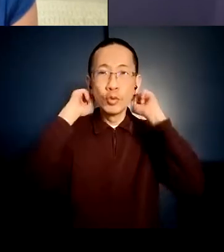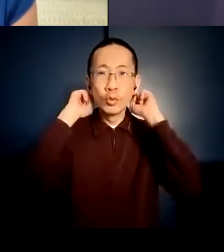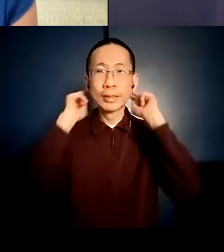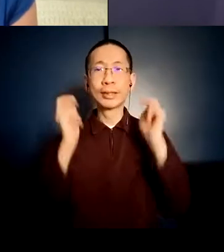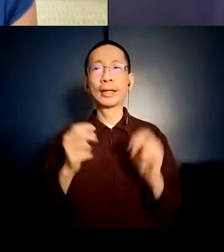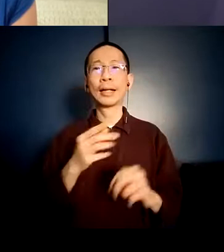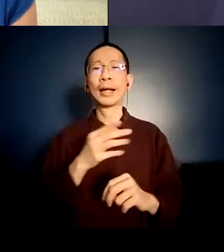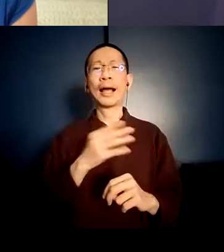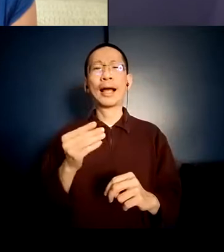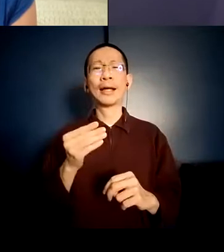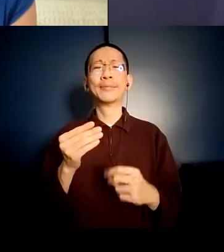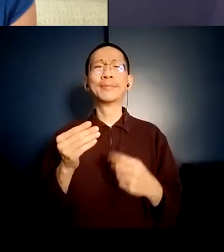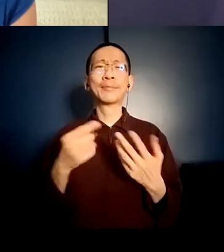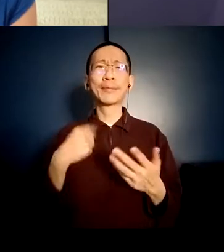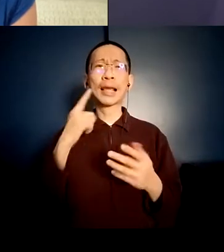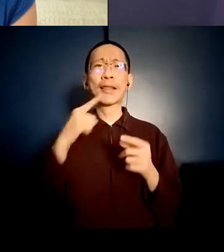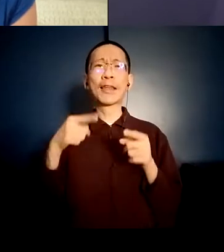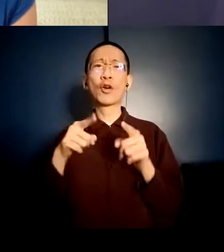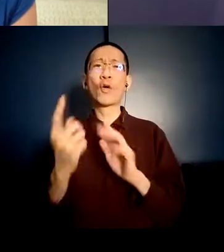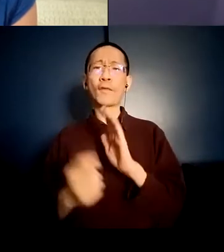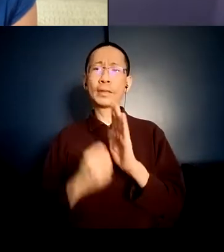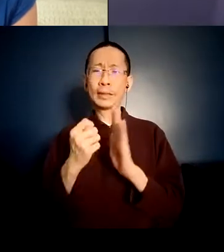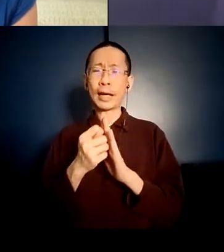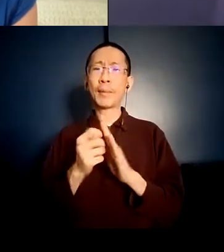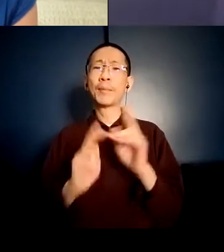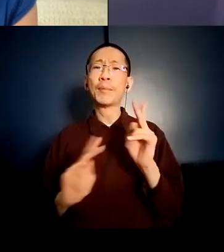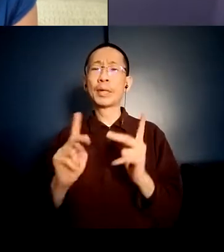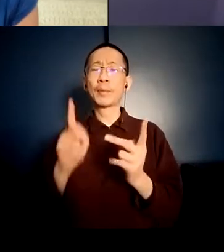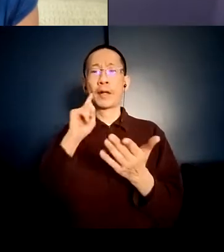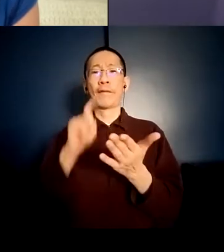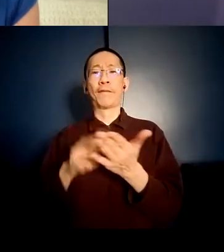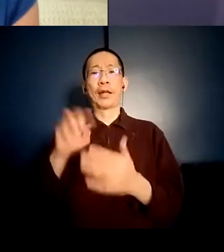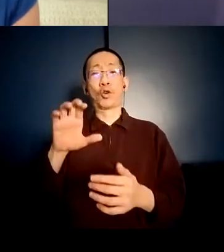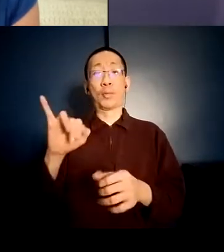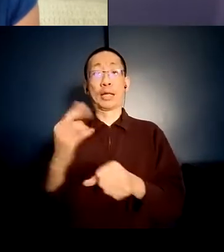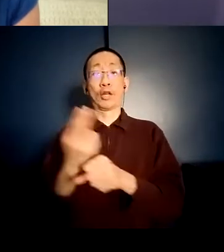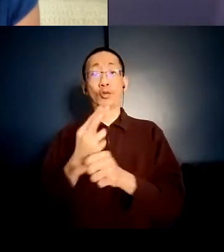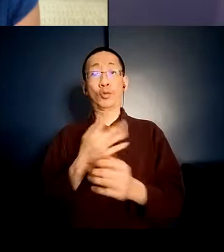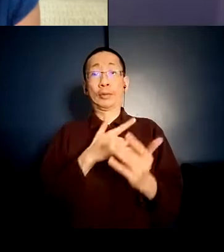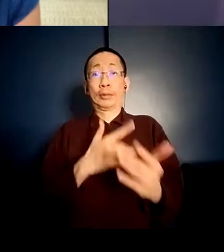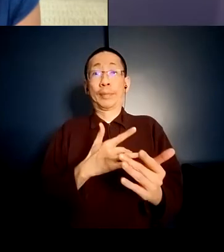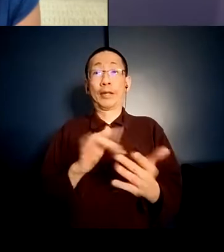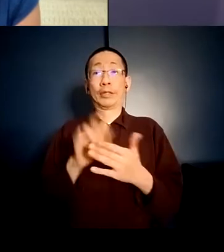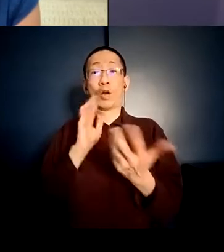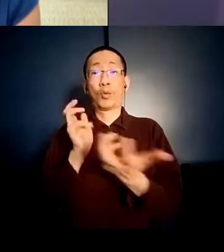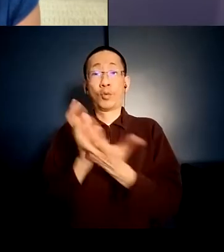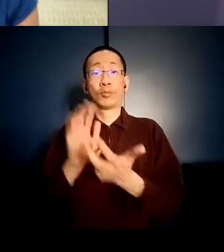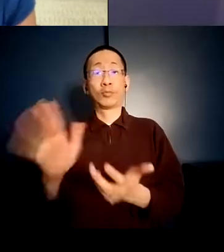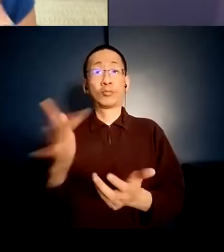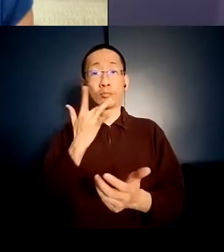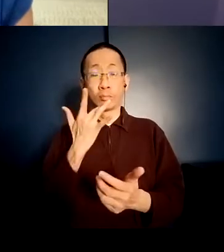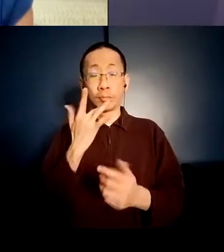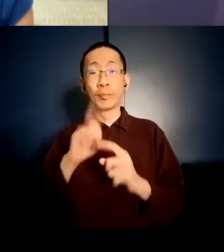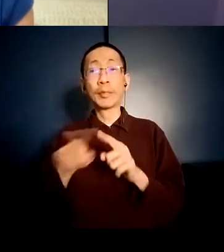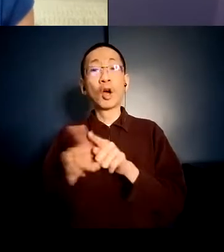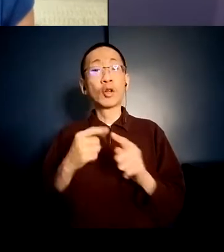I think that over time, people find cochlear implant use patterns that work for them. But we